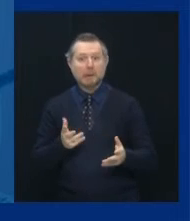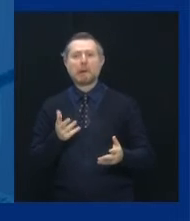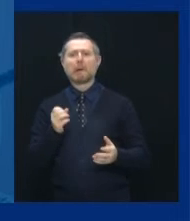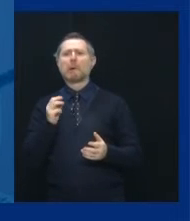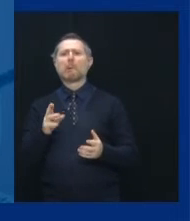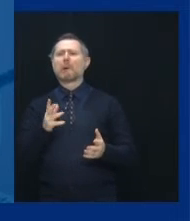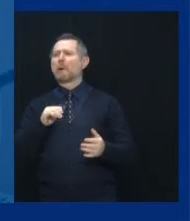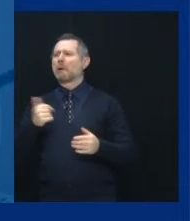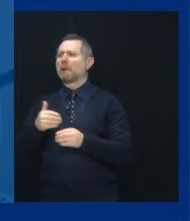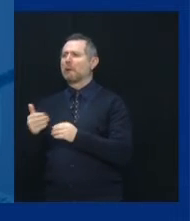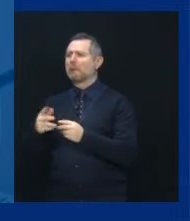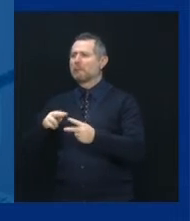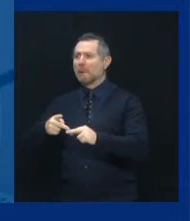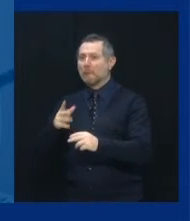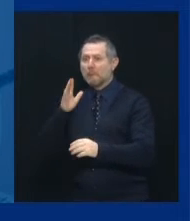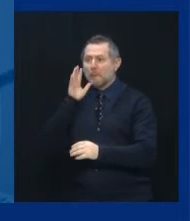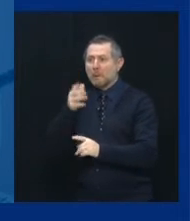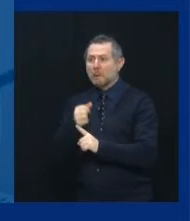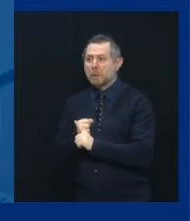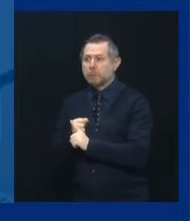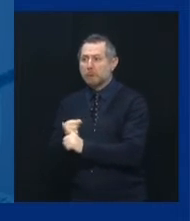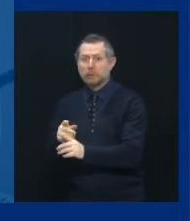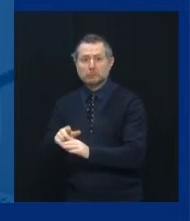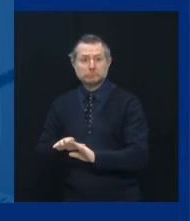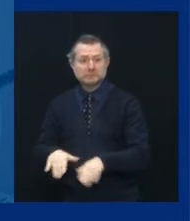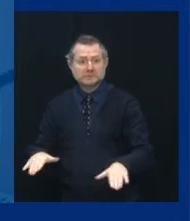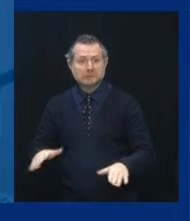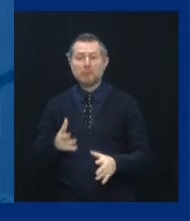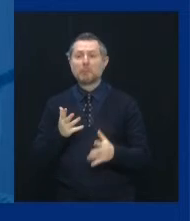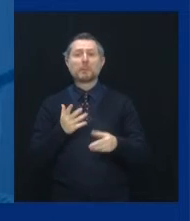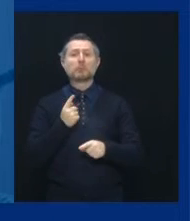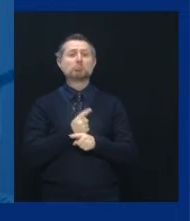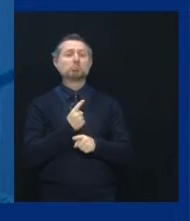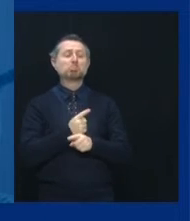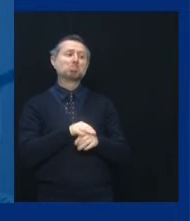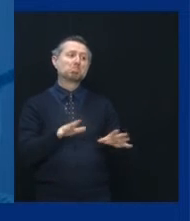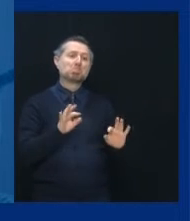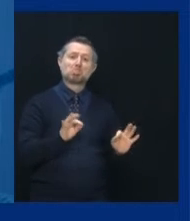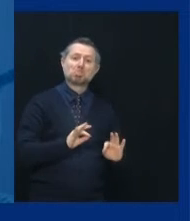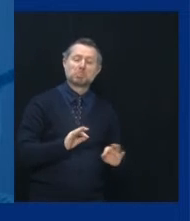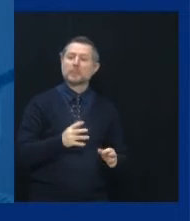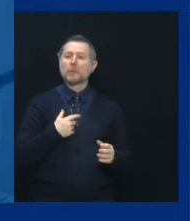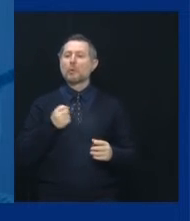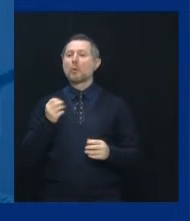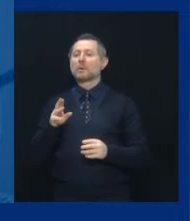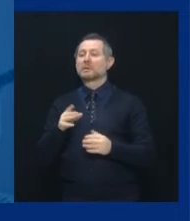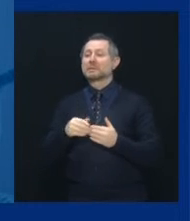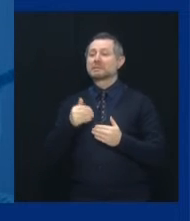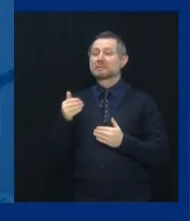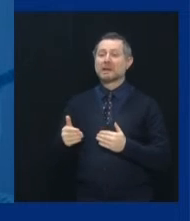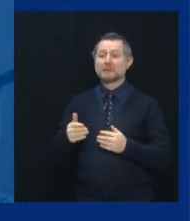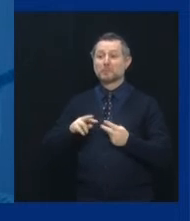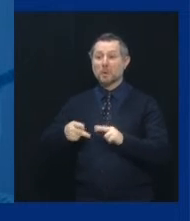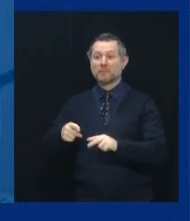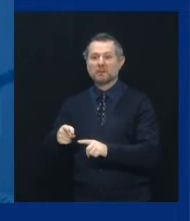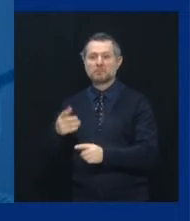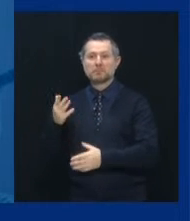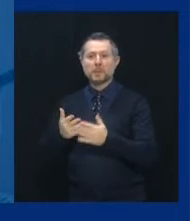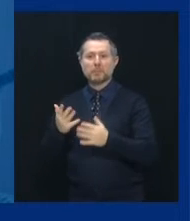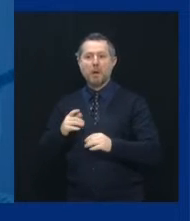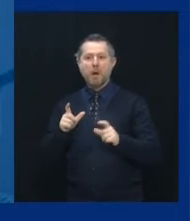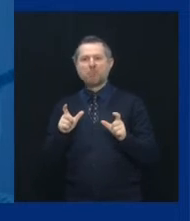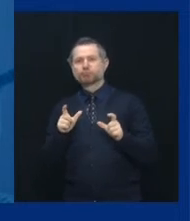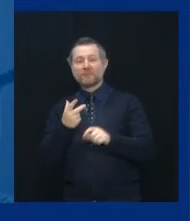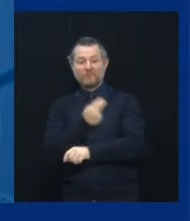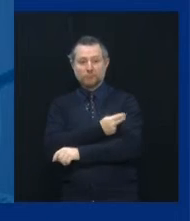way COVID-19 didn't? Is the next mutation going to be vaccine resistant, which means you'd